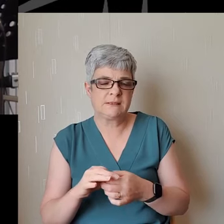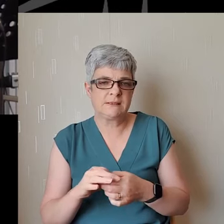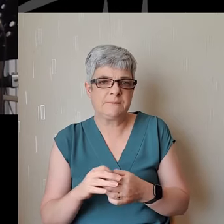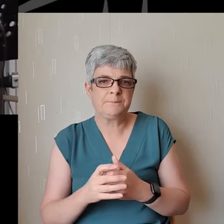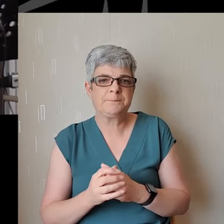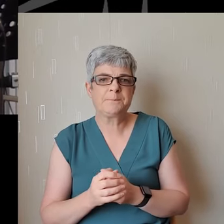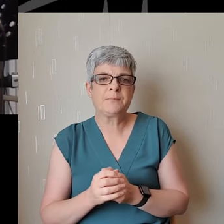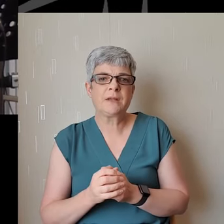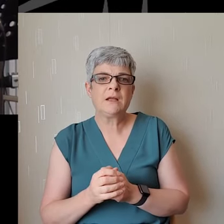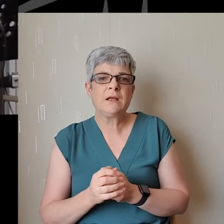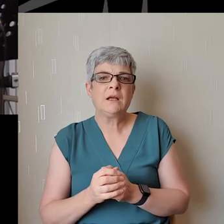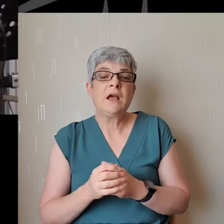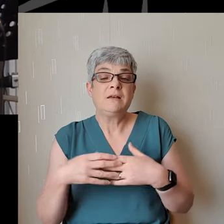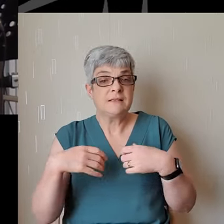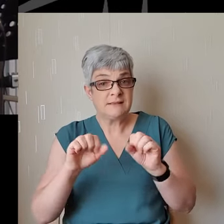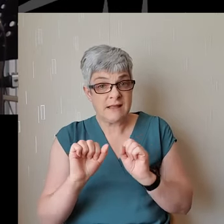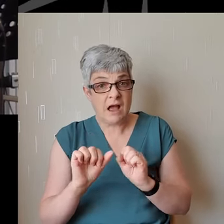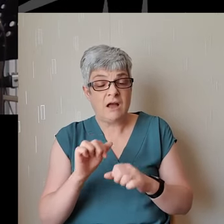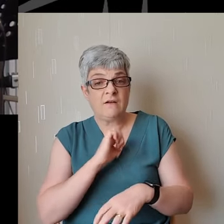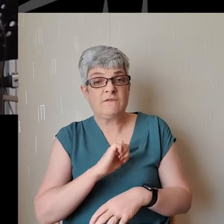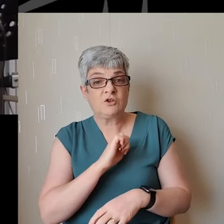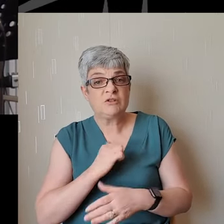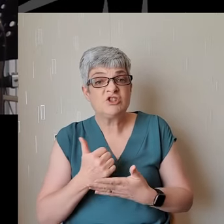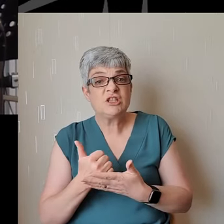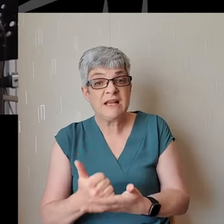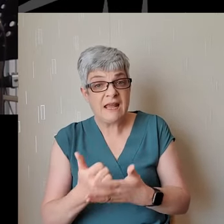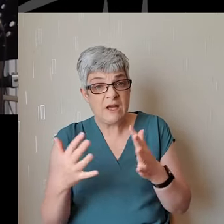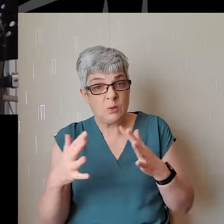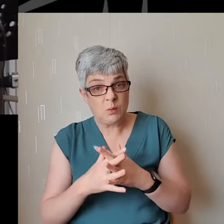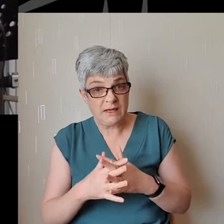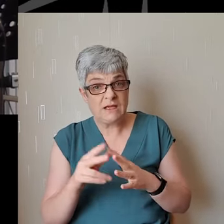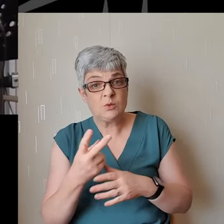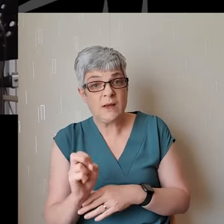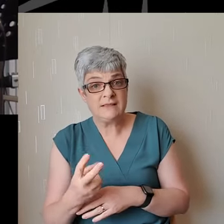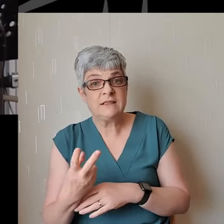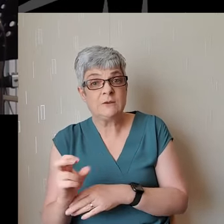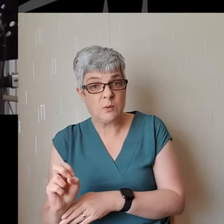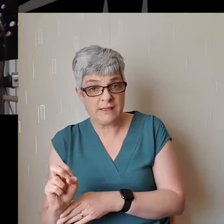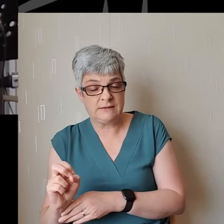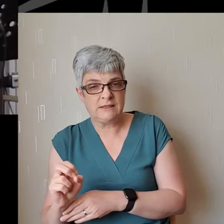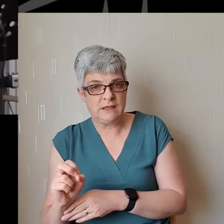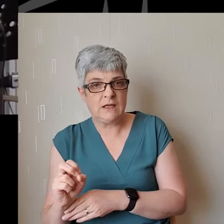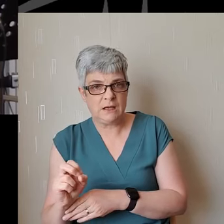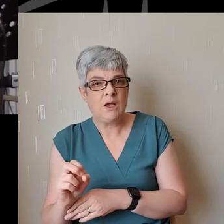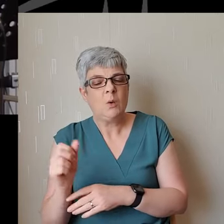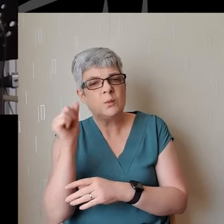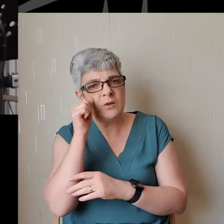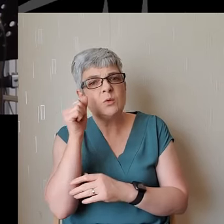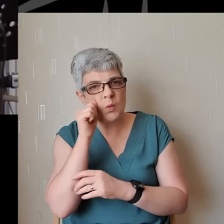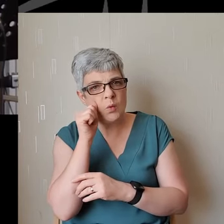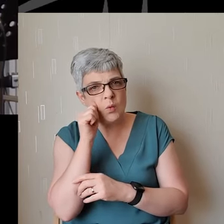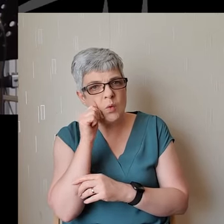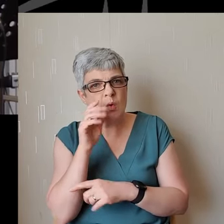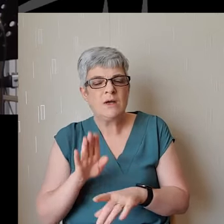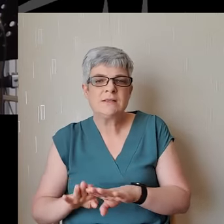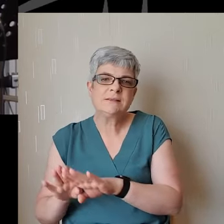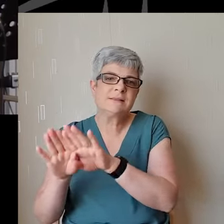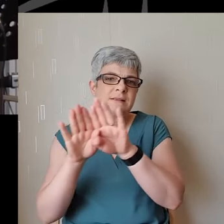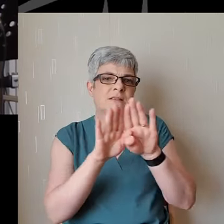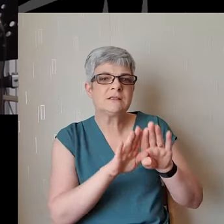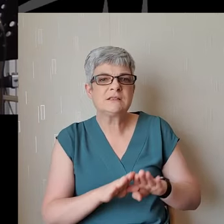On this, the beginning of Christian Aid Week 2020, we know that in common with